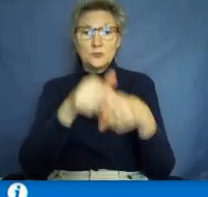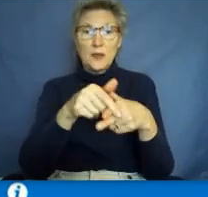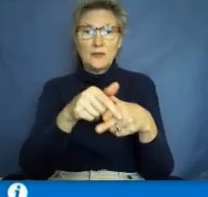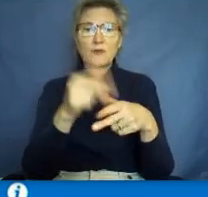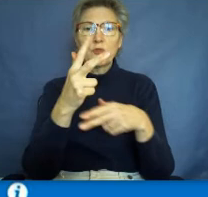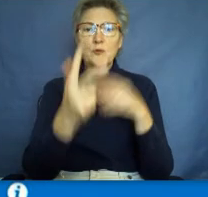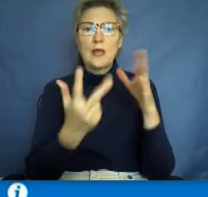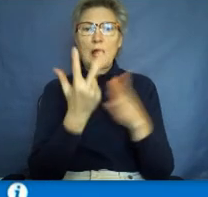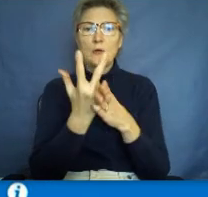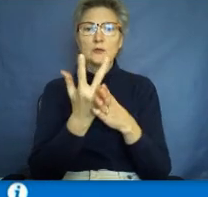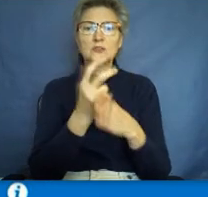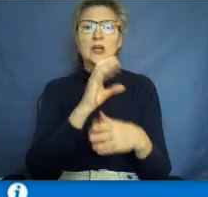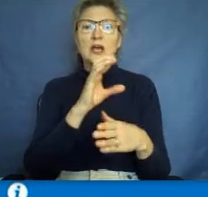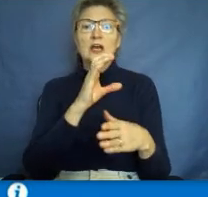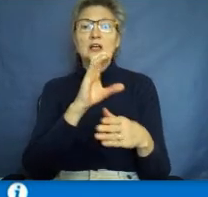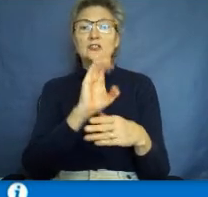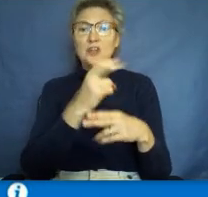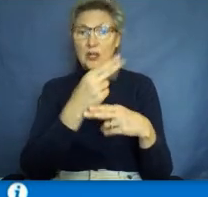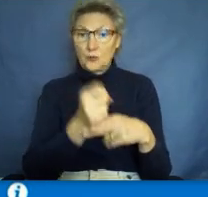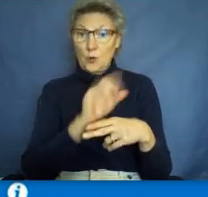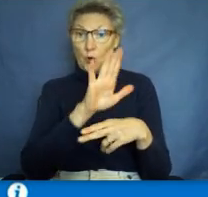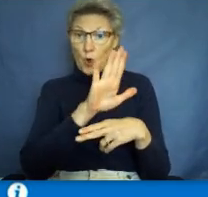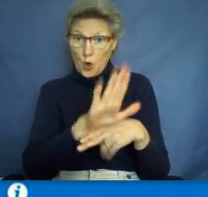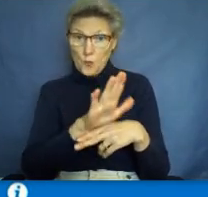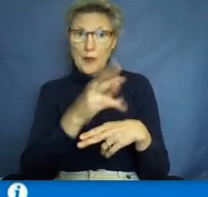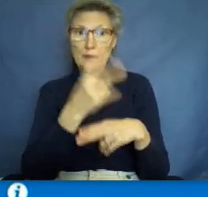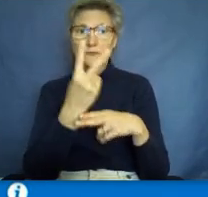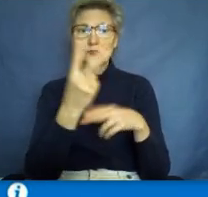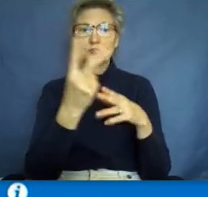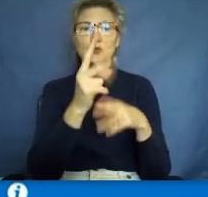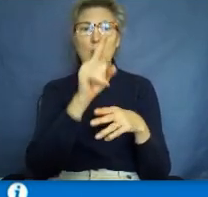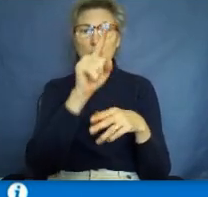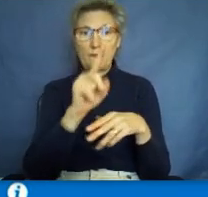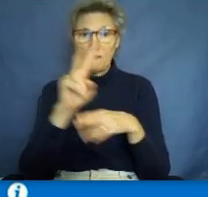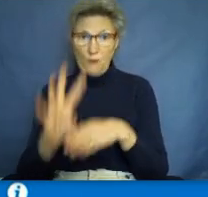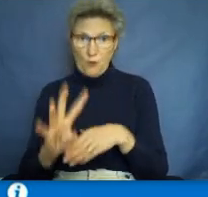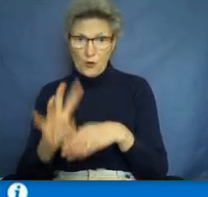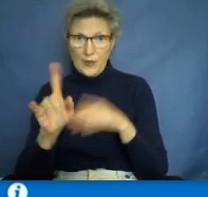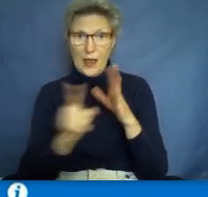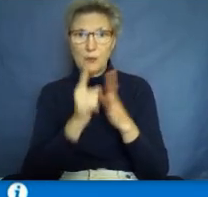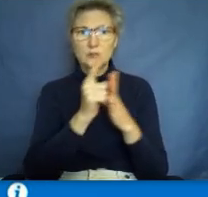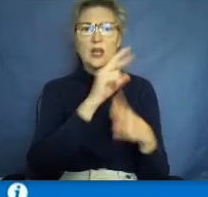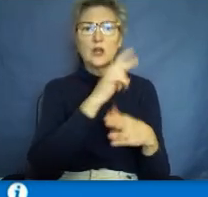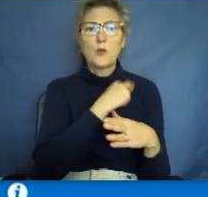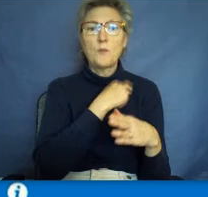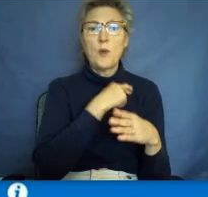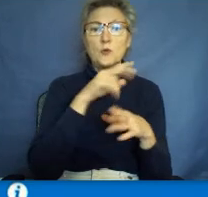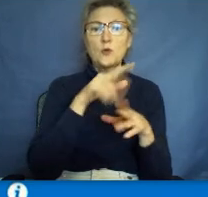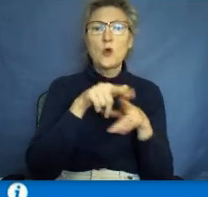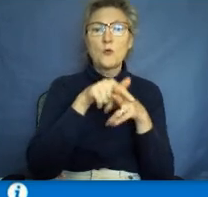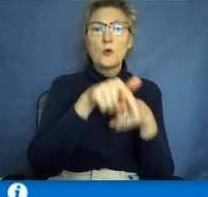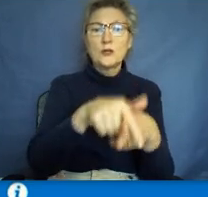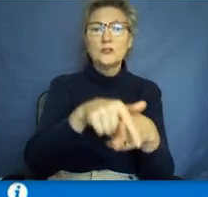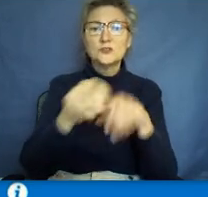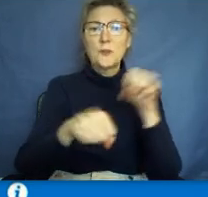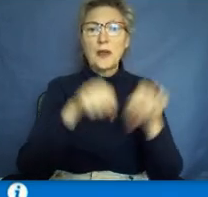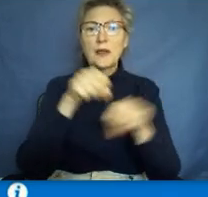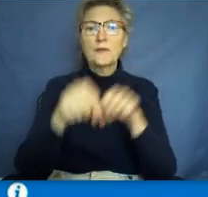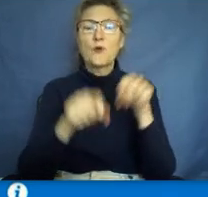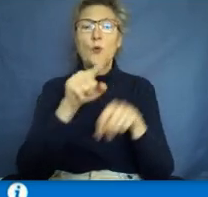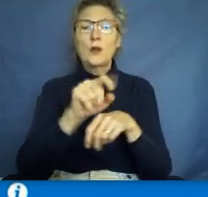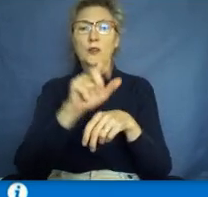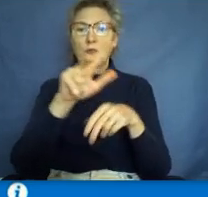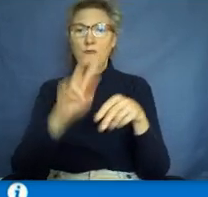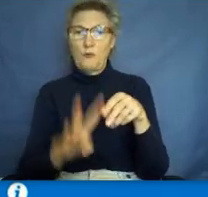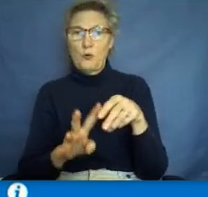recognize that I don't even need Chase's information because I want to know how much longer Chandler rode her bike than Ramon. I know from the